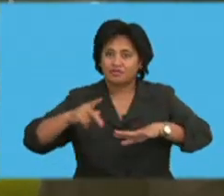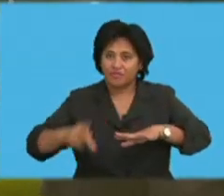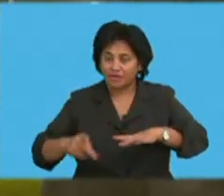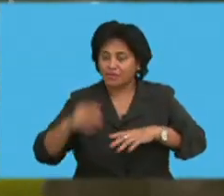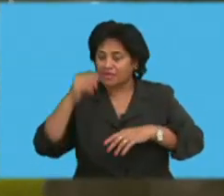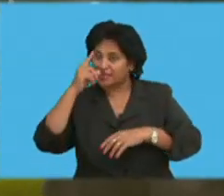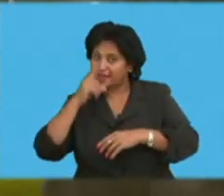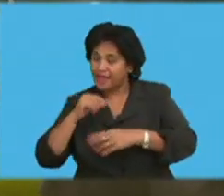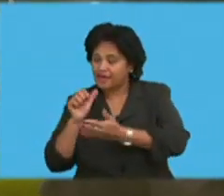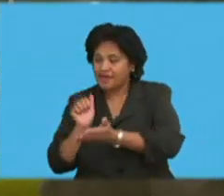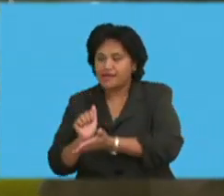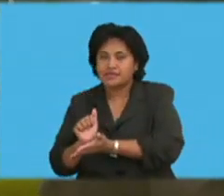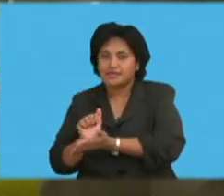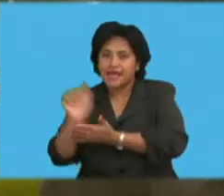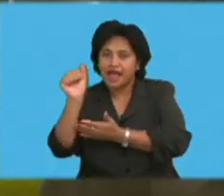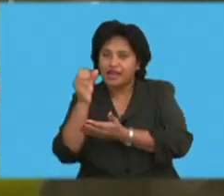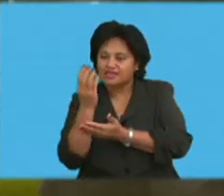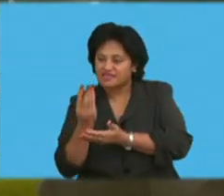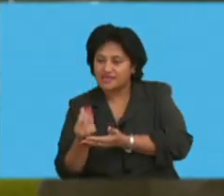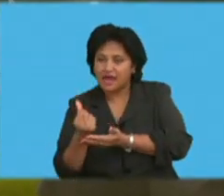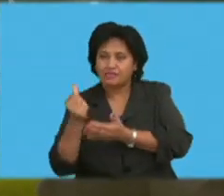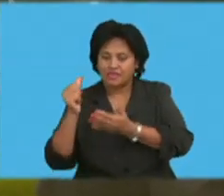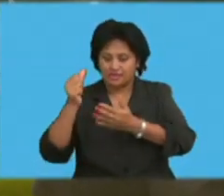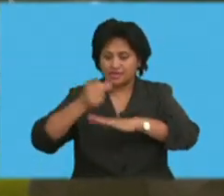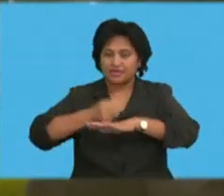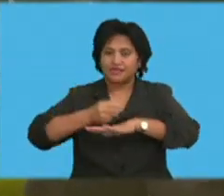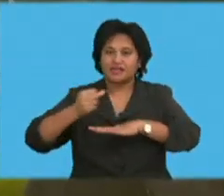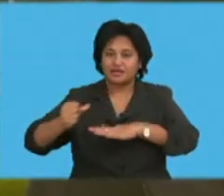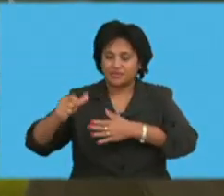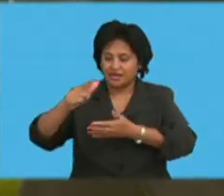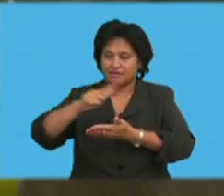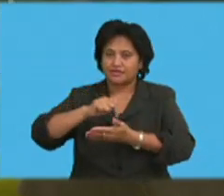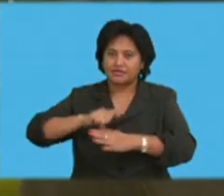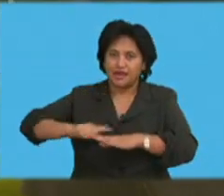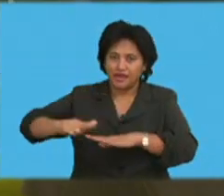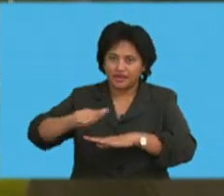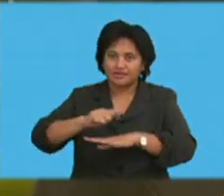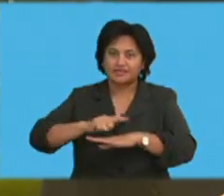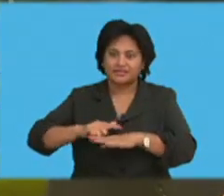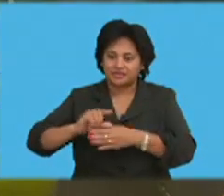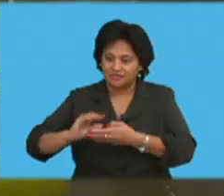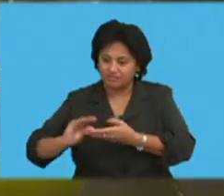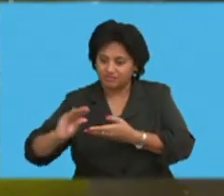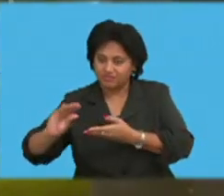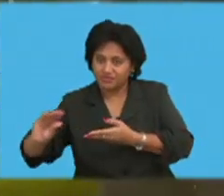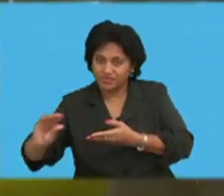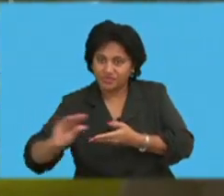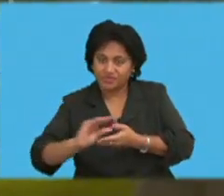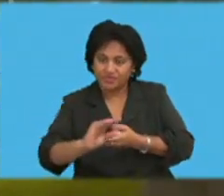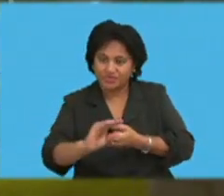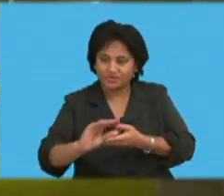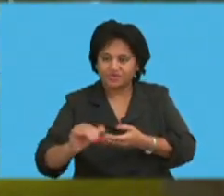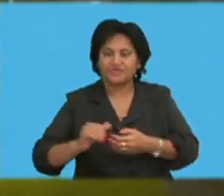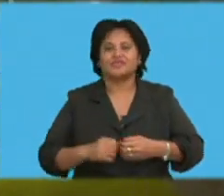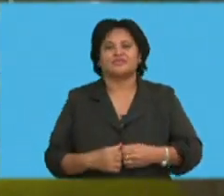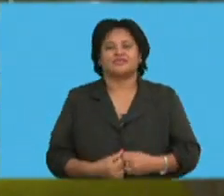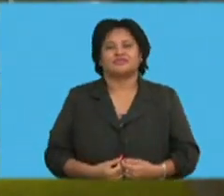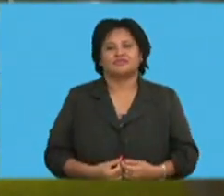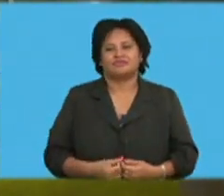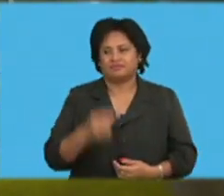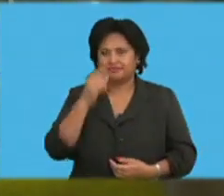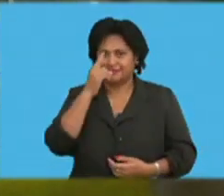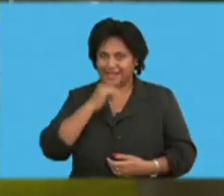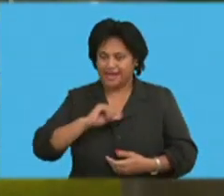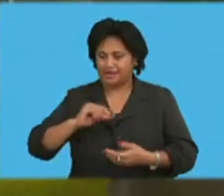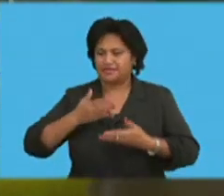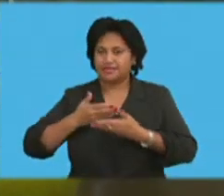sell portions of state land and make and execute under the public seal of Fiji grants in fee simple thereof.